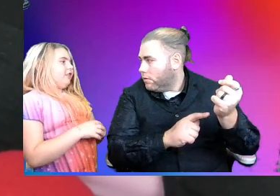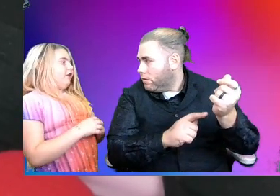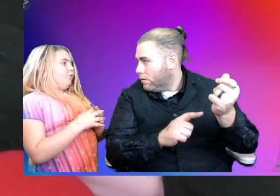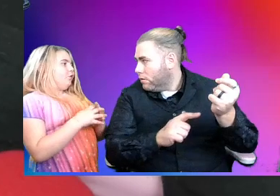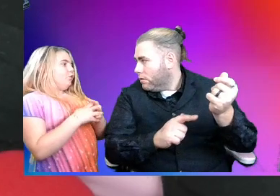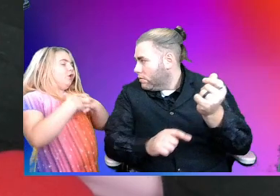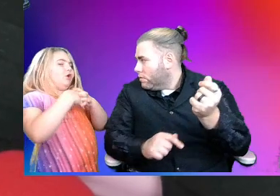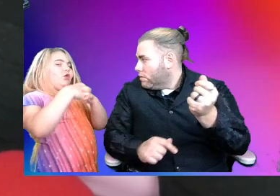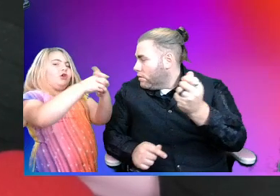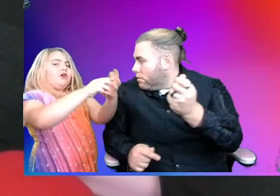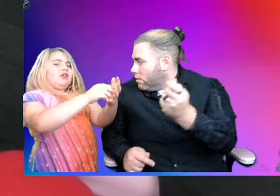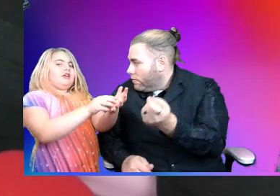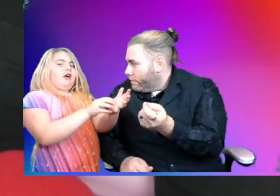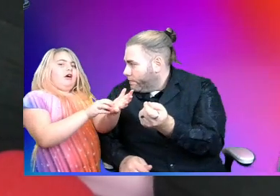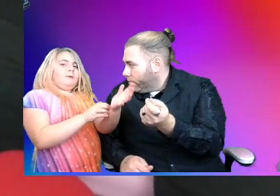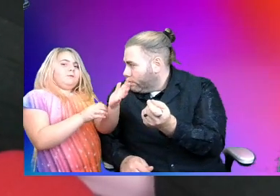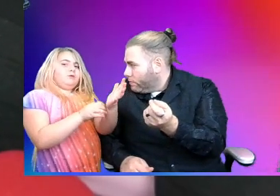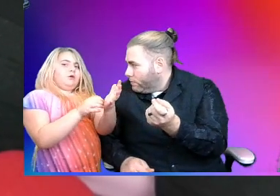like, some